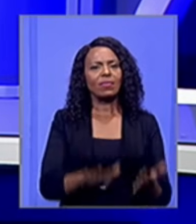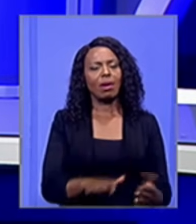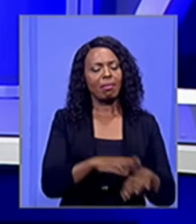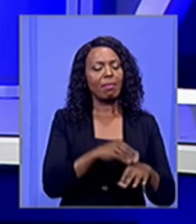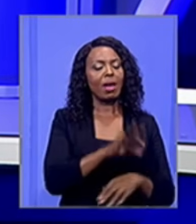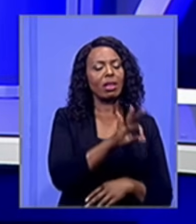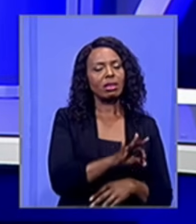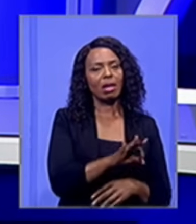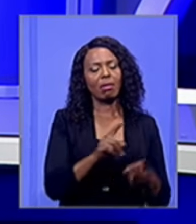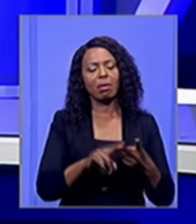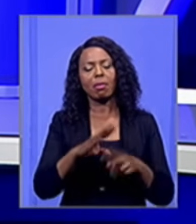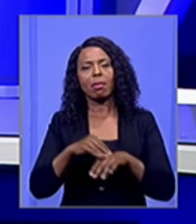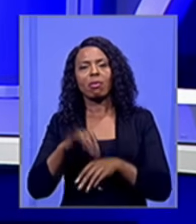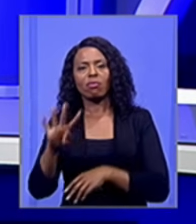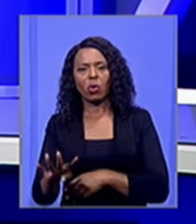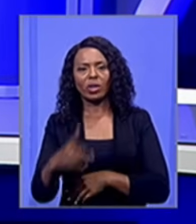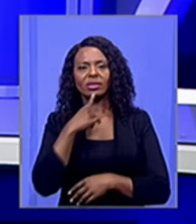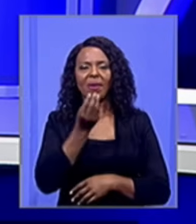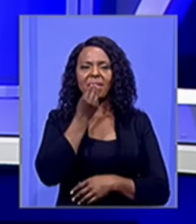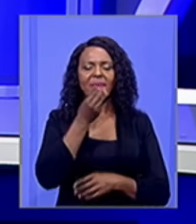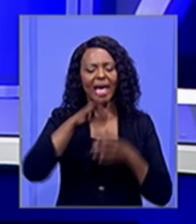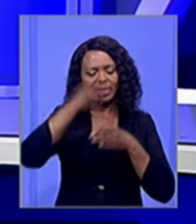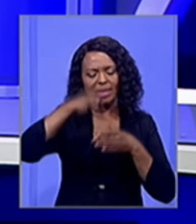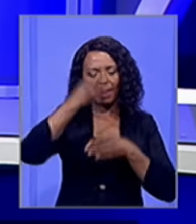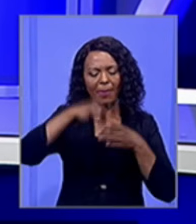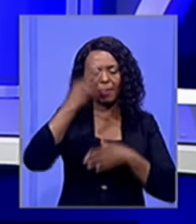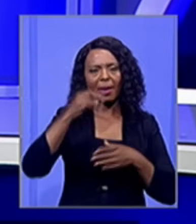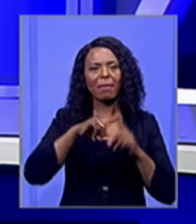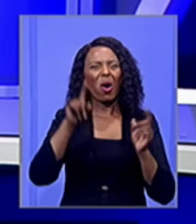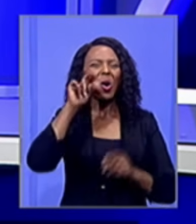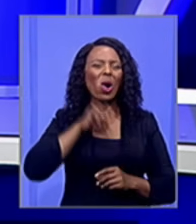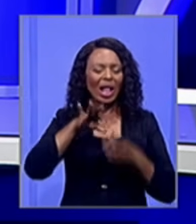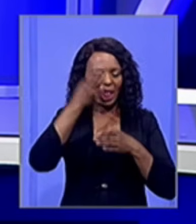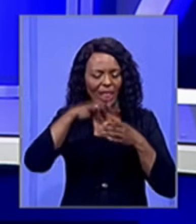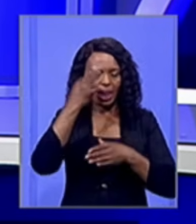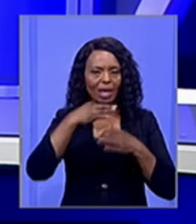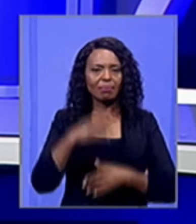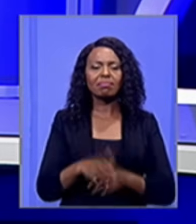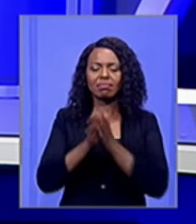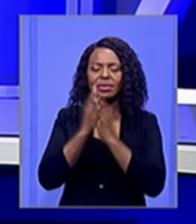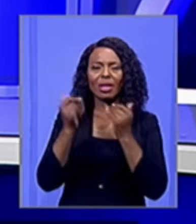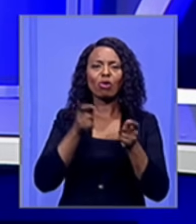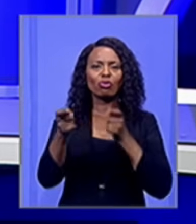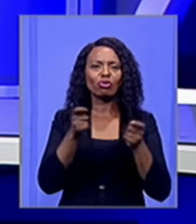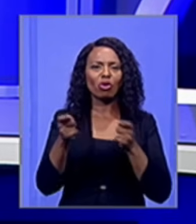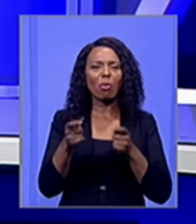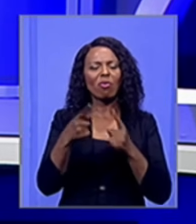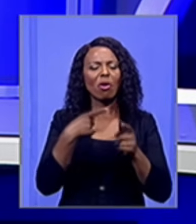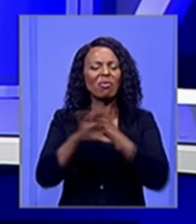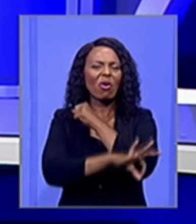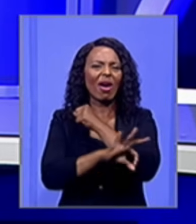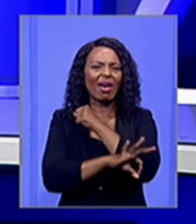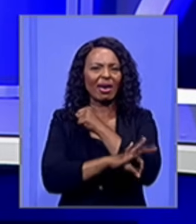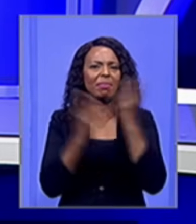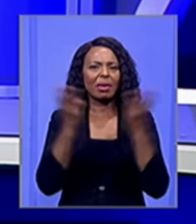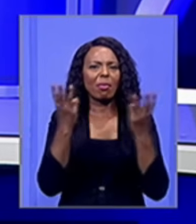4 mo ho tlalwang hore ba ile ba ja mazimba a feletsweng ke nako. Ba ipiletsa mmuso hore o kwalle ruri mabenkele a melata mme beng ba ona